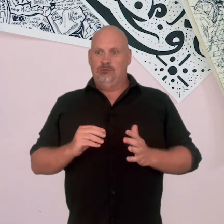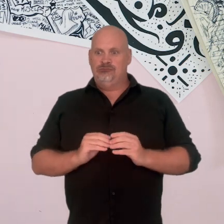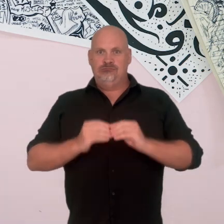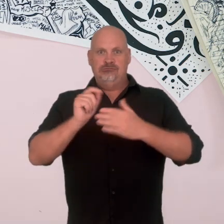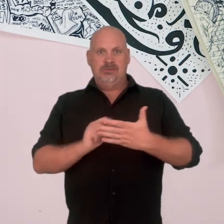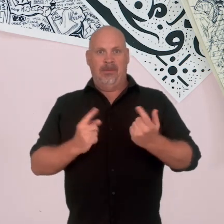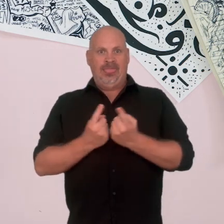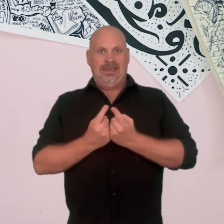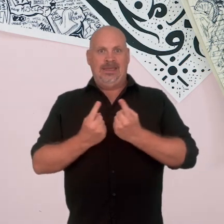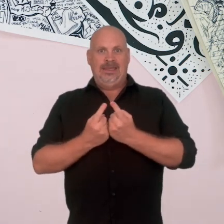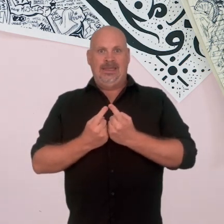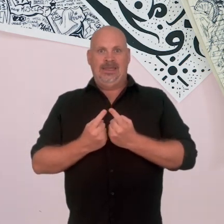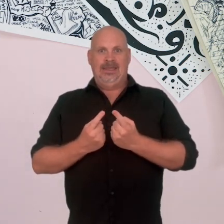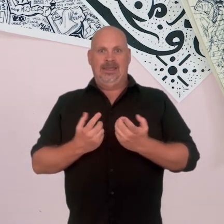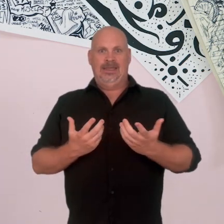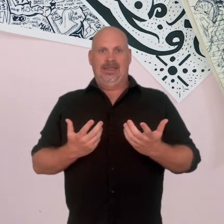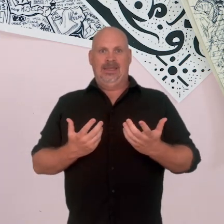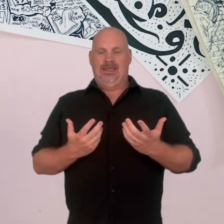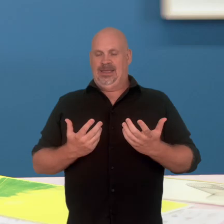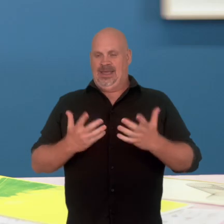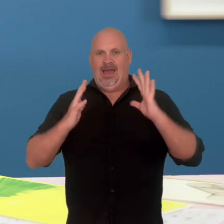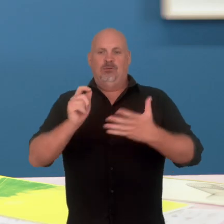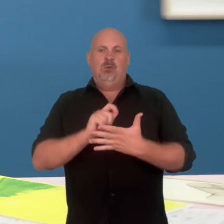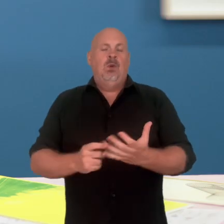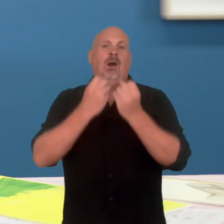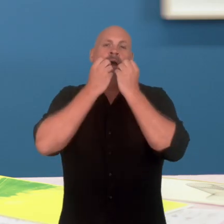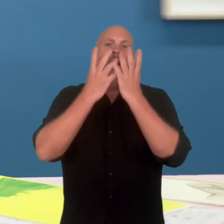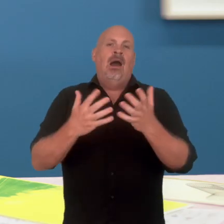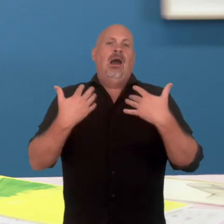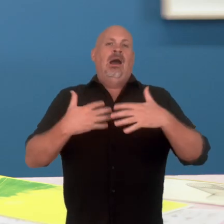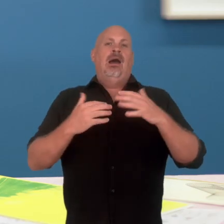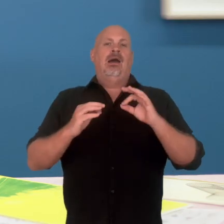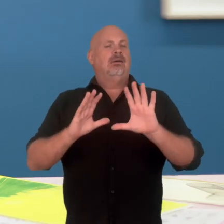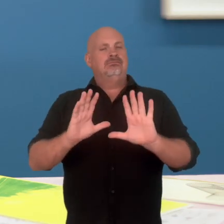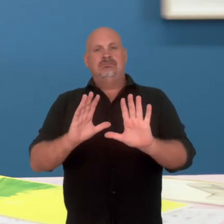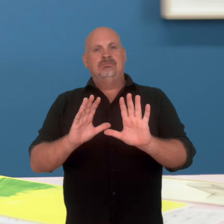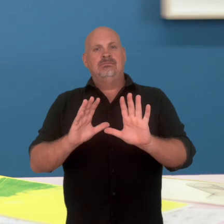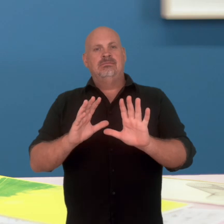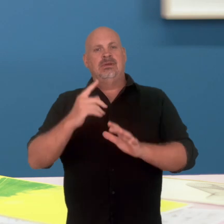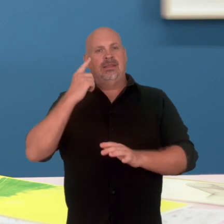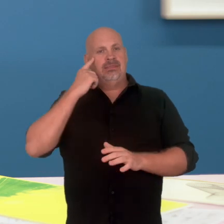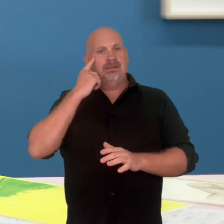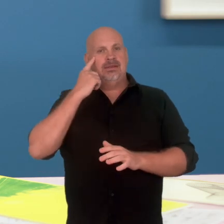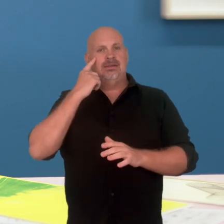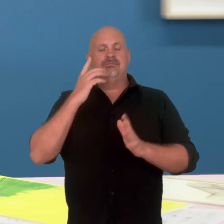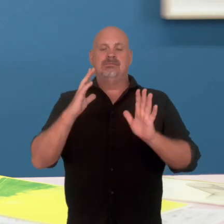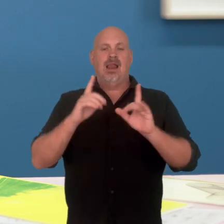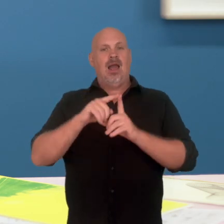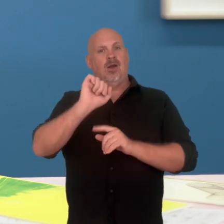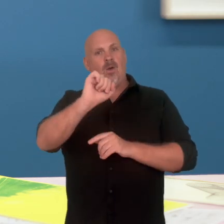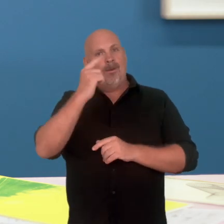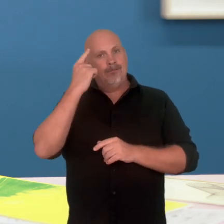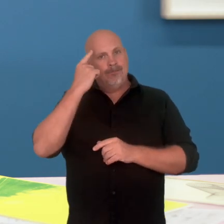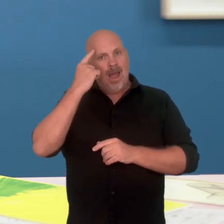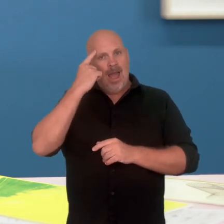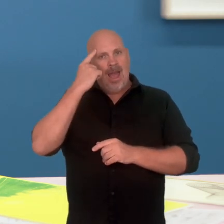something that's going to be like a masterpiece. But maybe it's better to think of it as an extension of your mind, as a